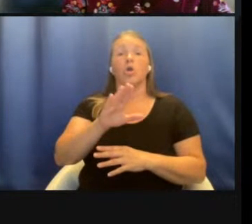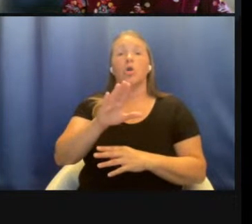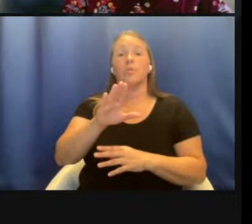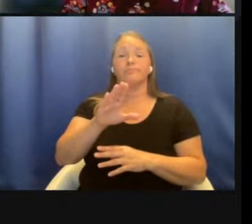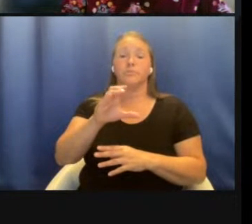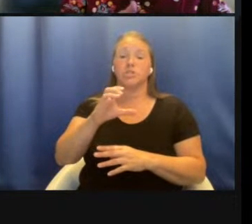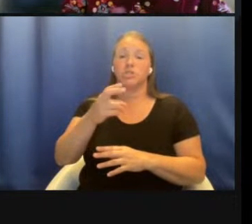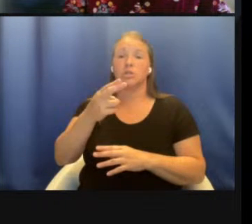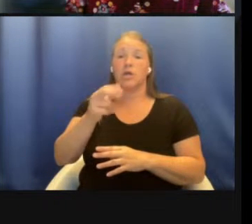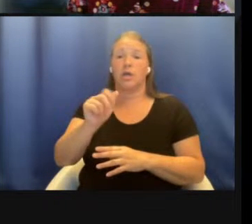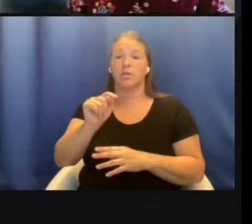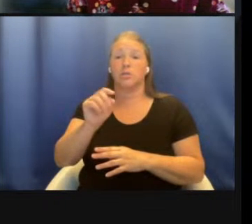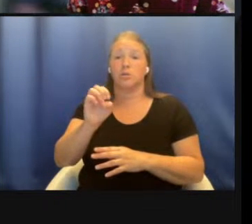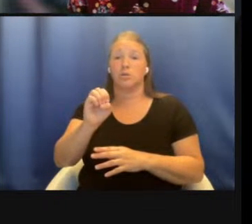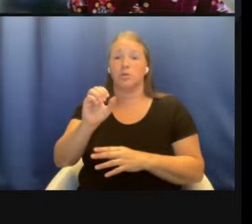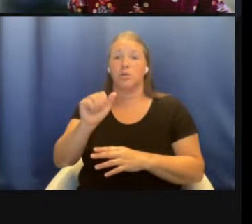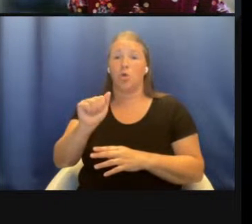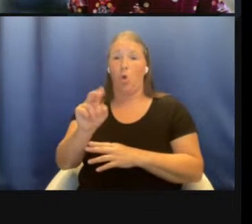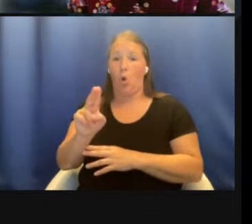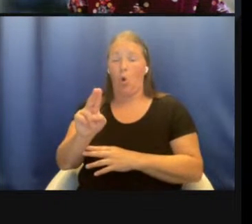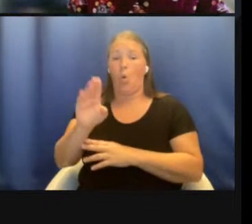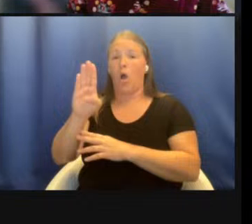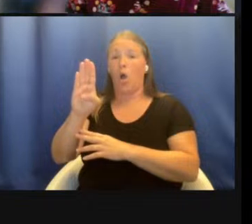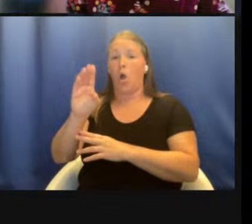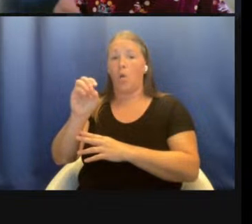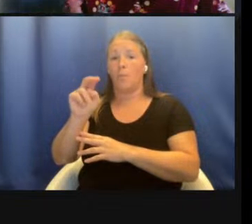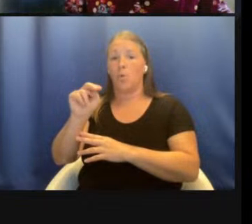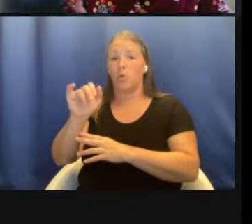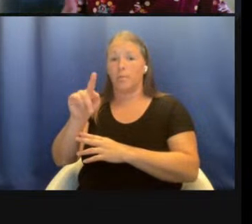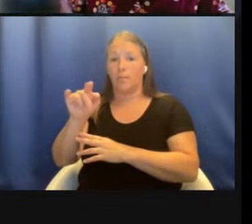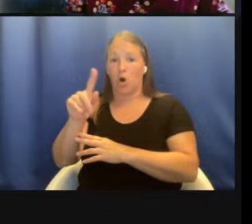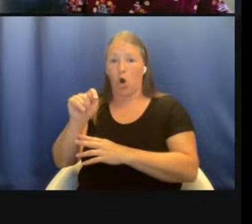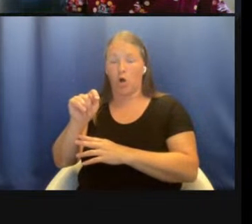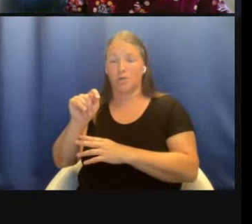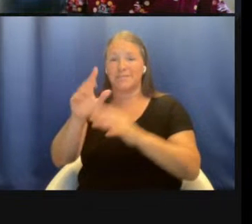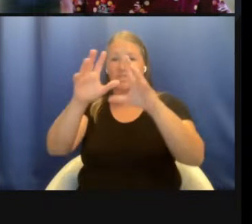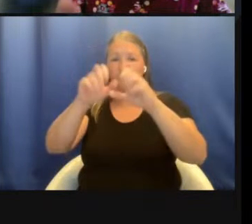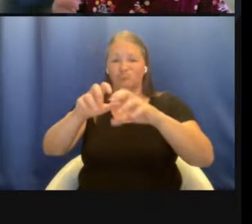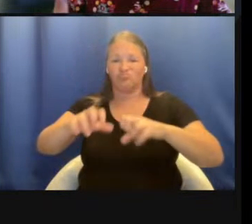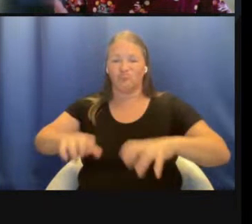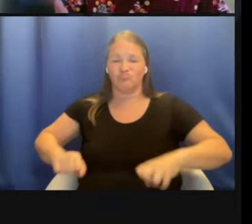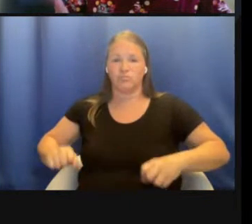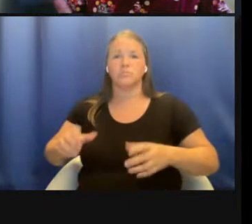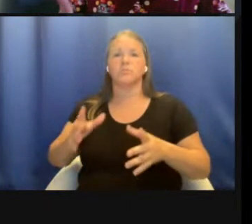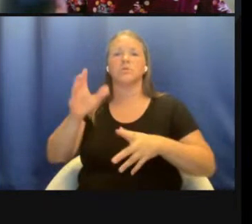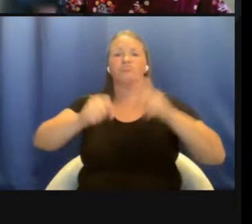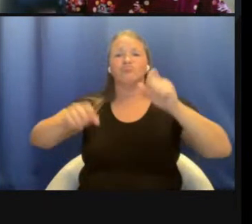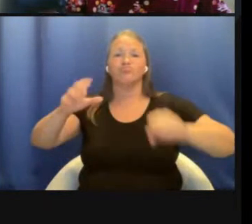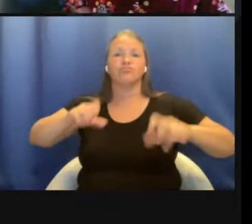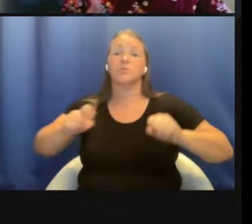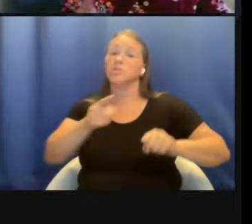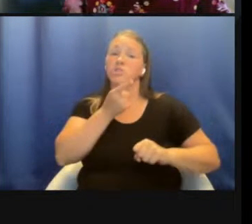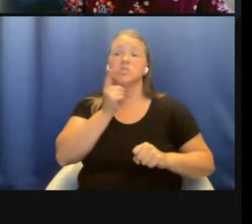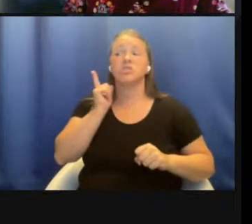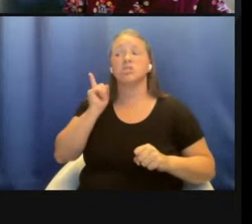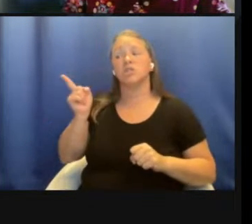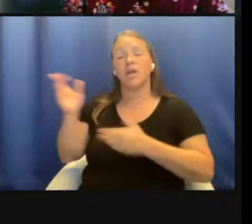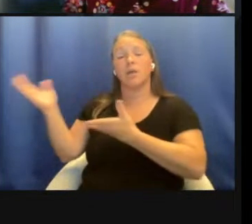Bonaparte this whole group of furnishings, and every one of them is surmounted